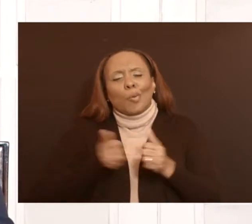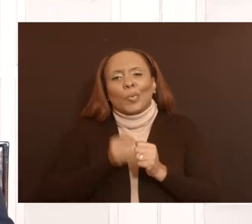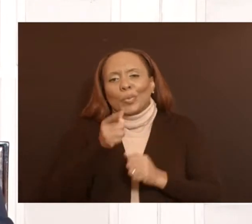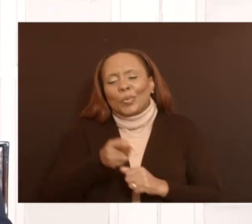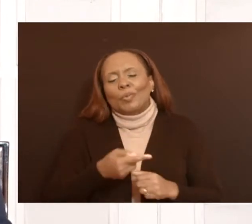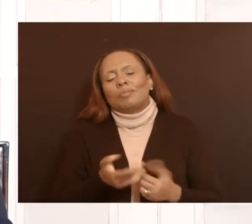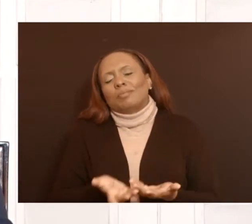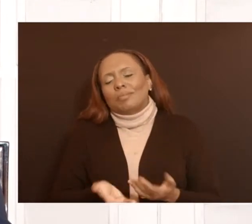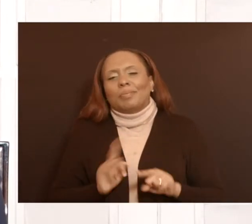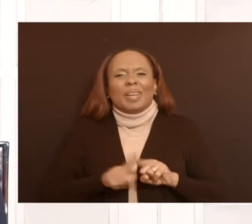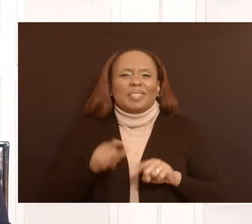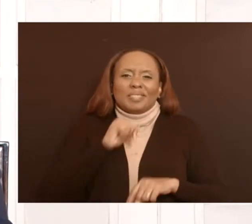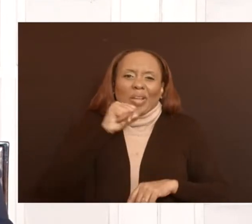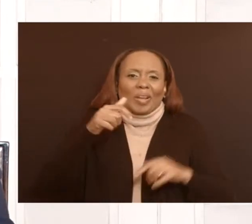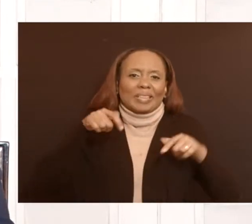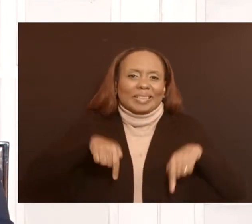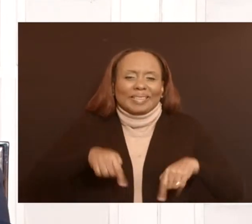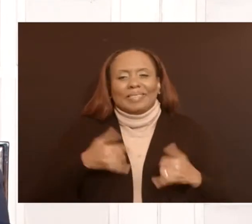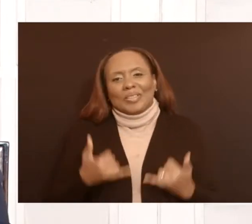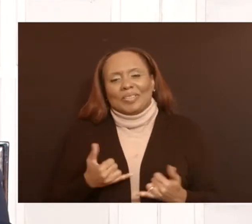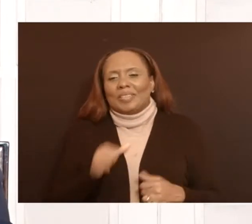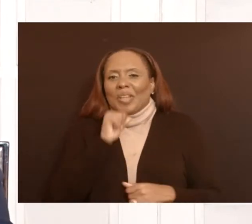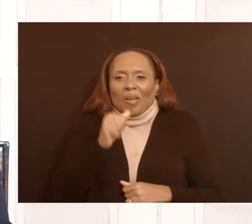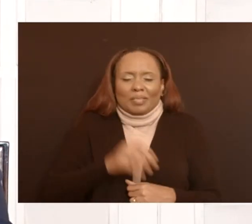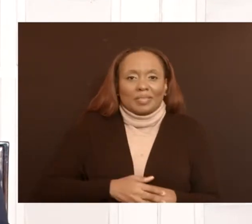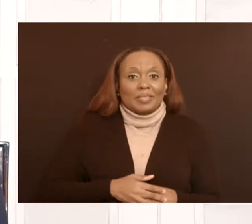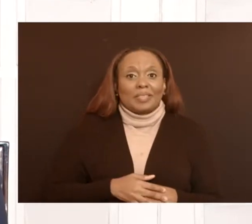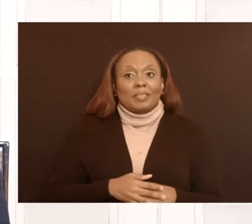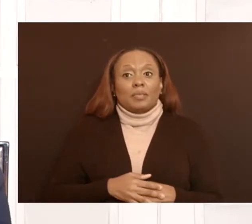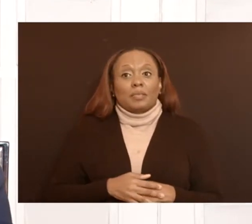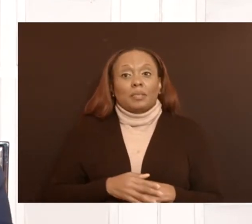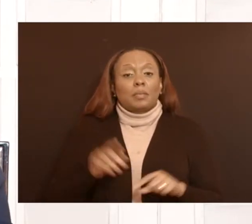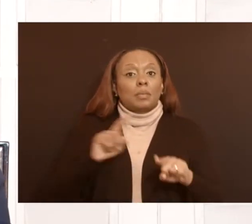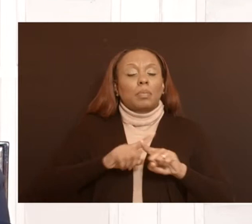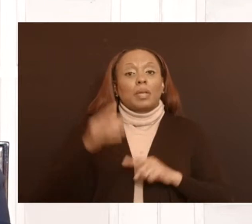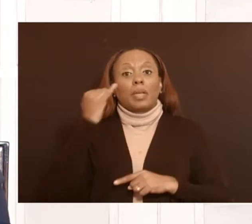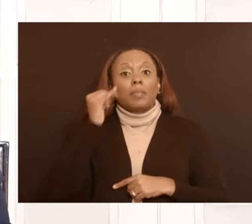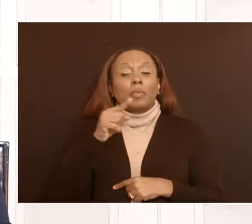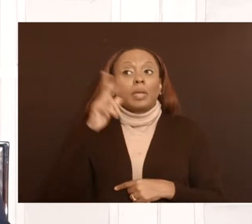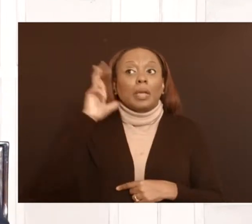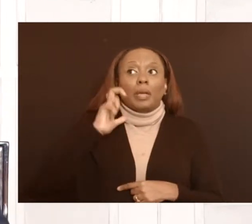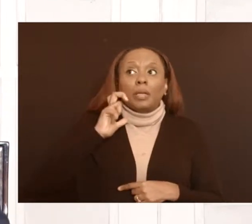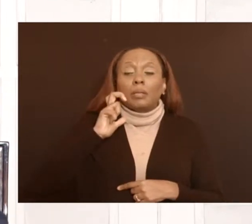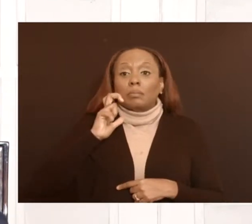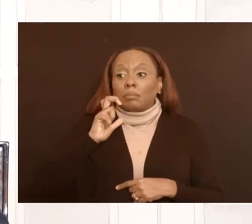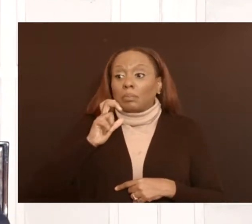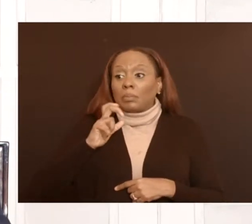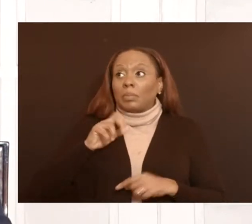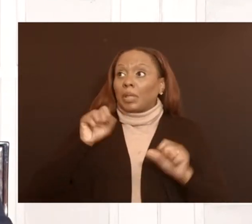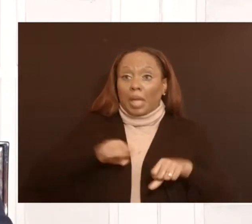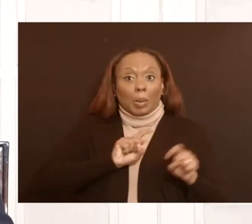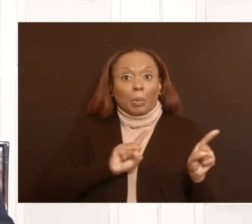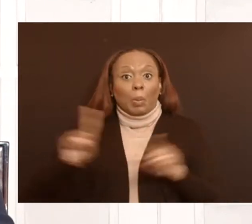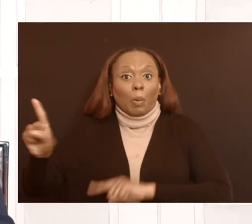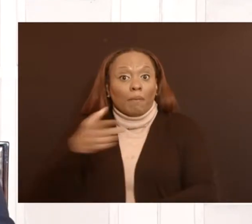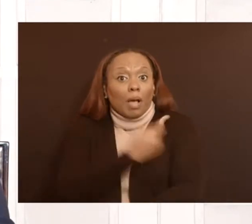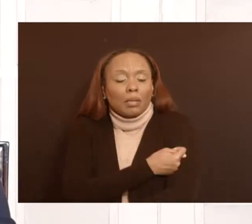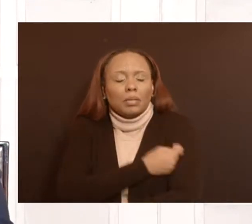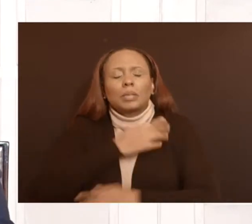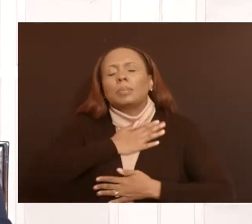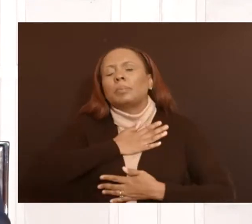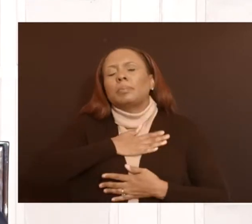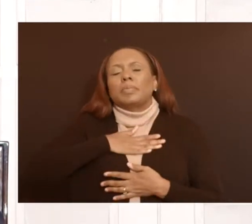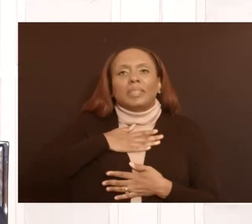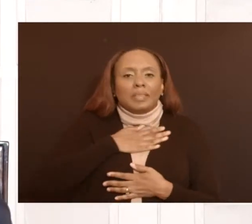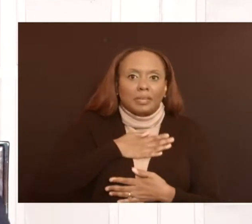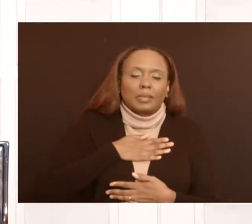I'm really encouraging, especially young people, when you hear there's an opening to get vaccinated, I am pleading with you this evening. For the sake of all your